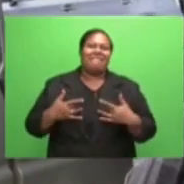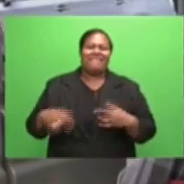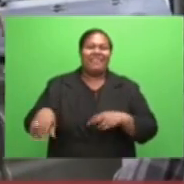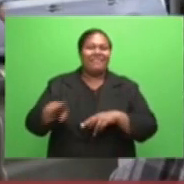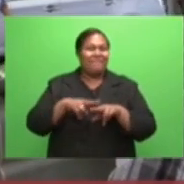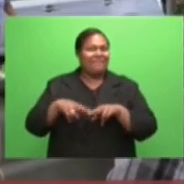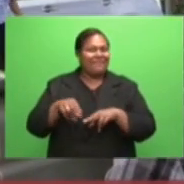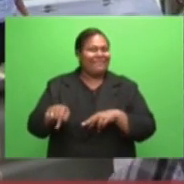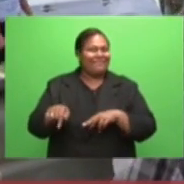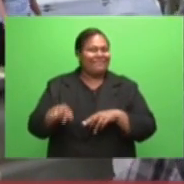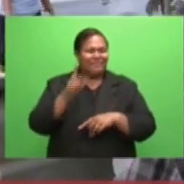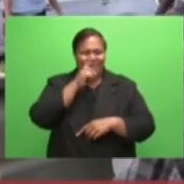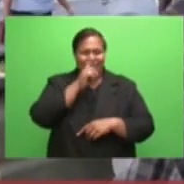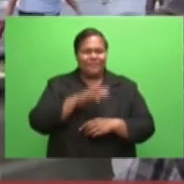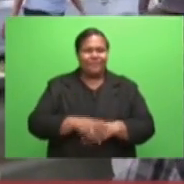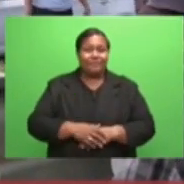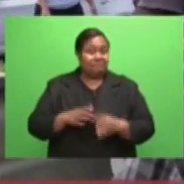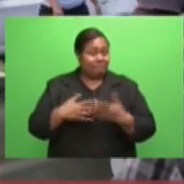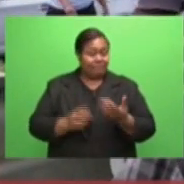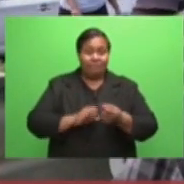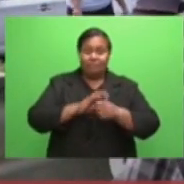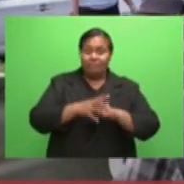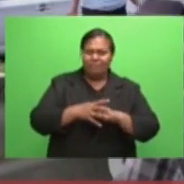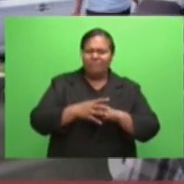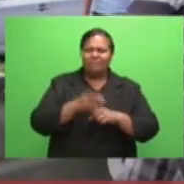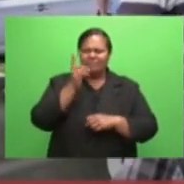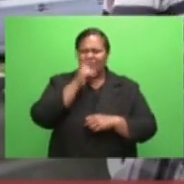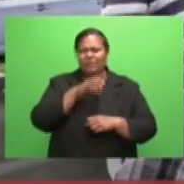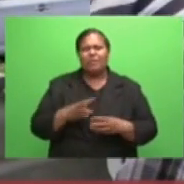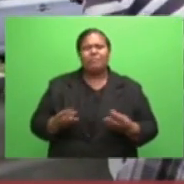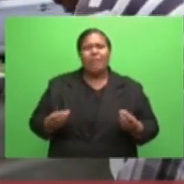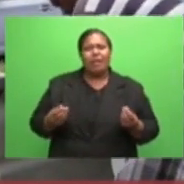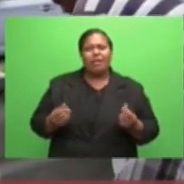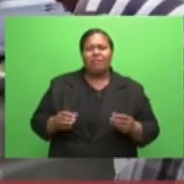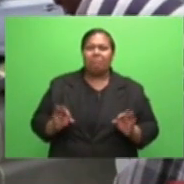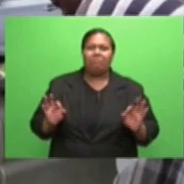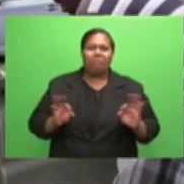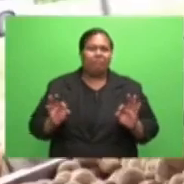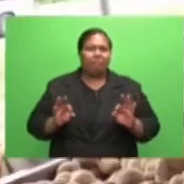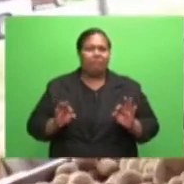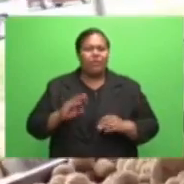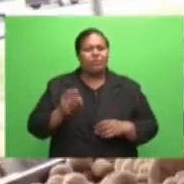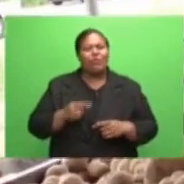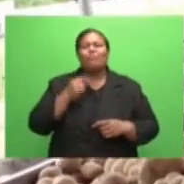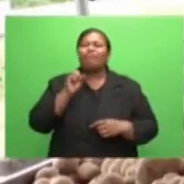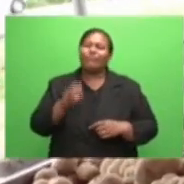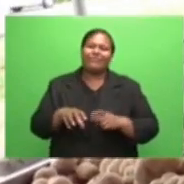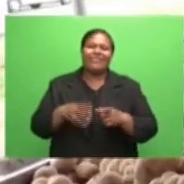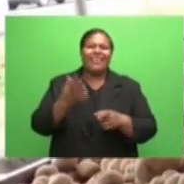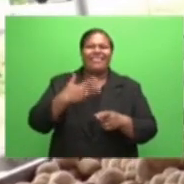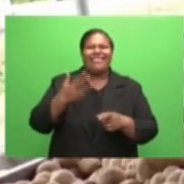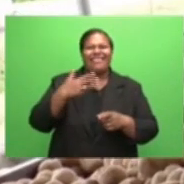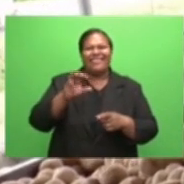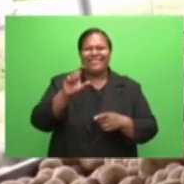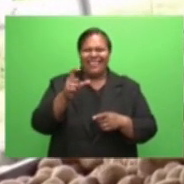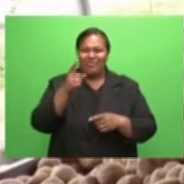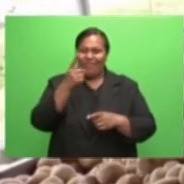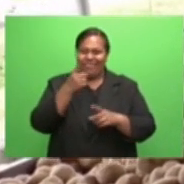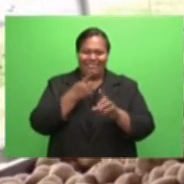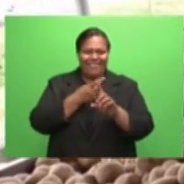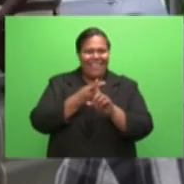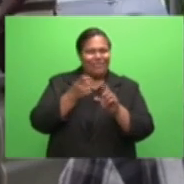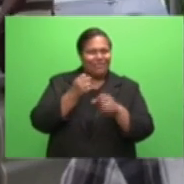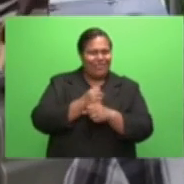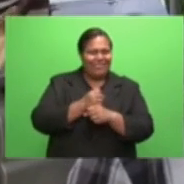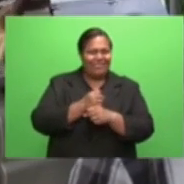Because coronavirus time, people don't have money, so we put it 99 cents kg. Yeah. They're happy to come to their